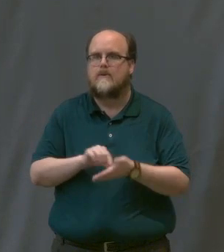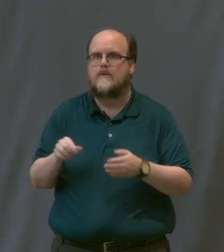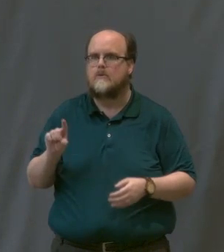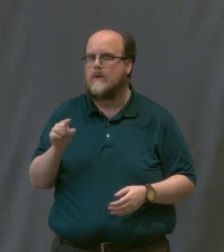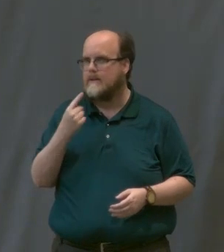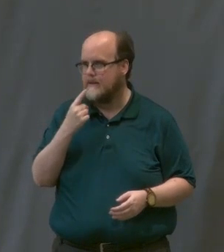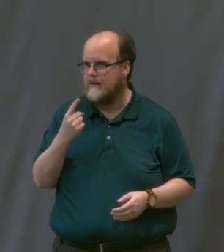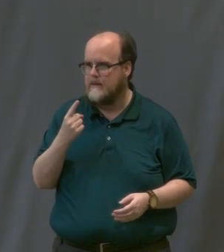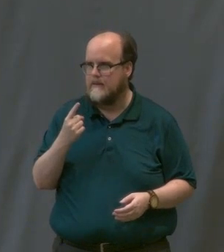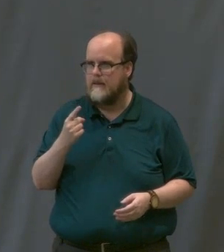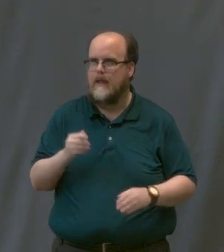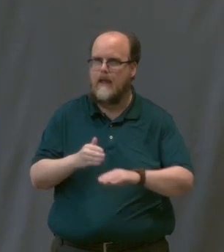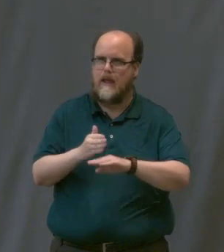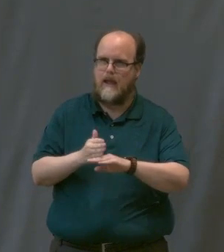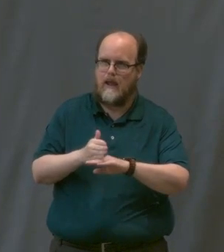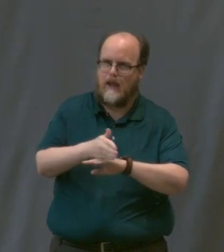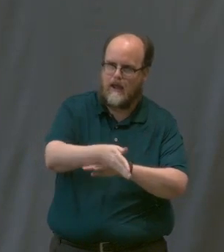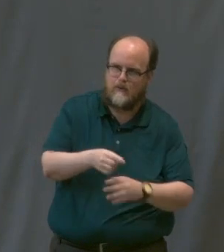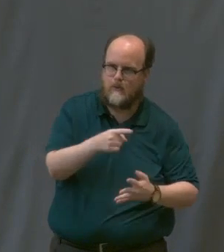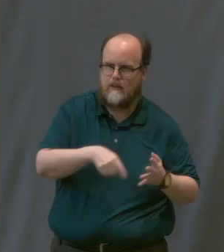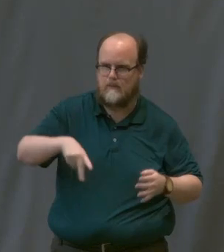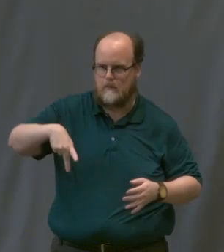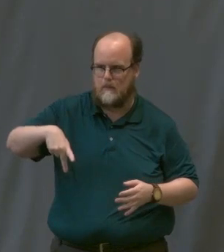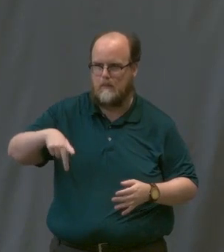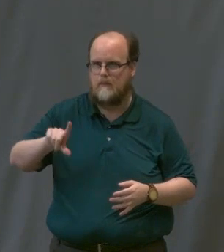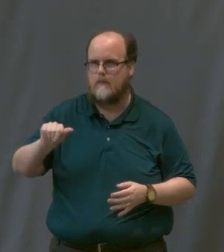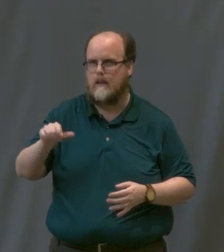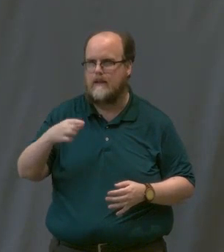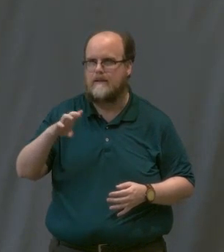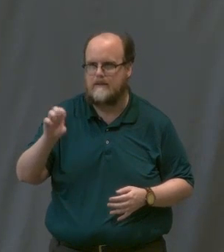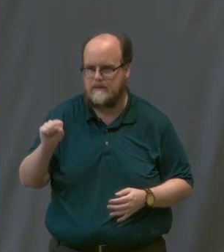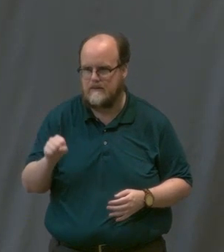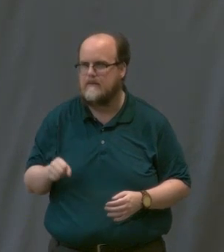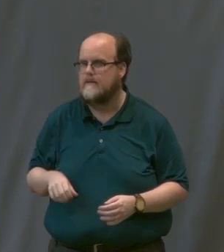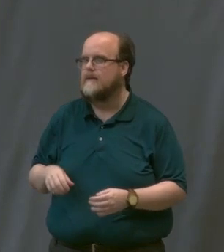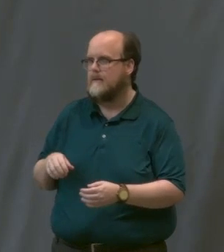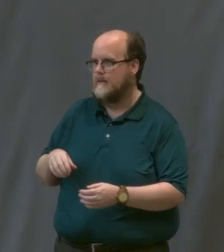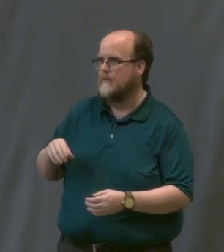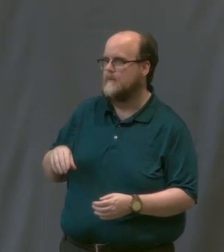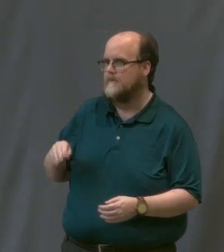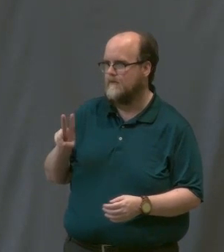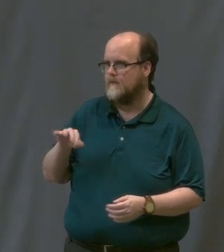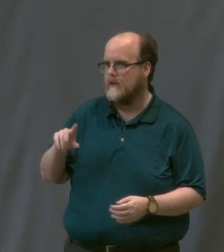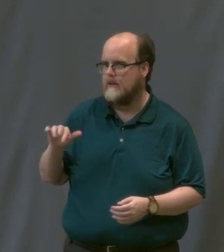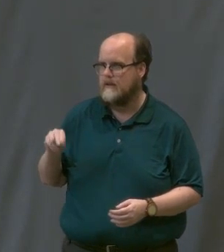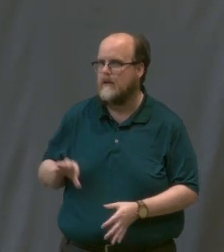9, verse 20 says that after all these plagues, the villain of Revelation, still did not